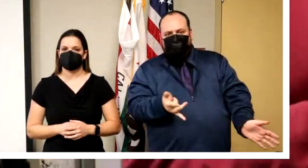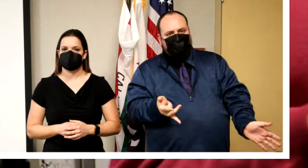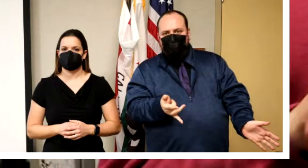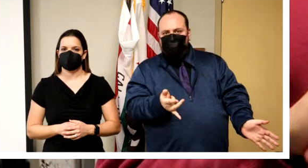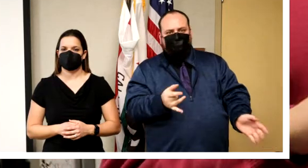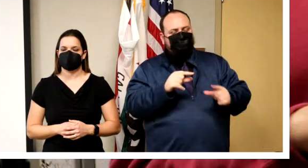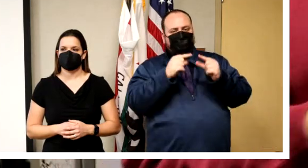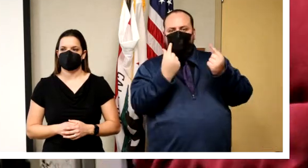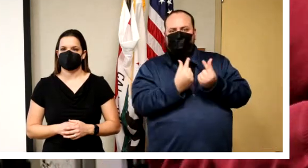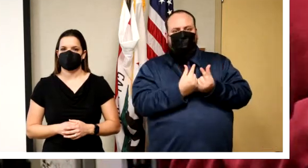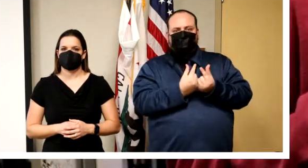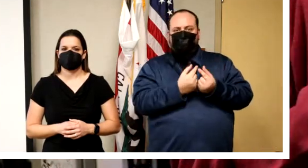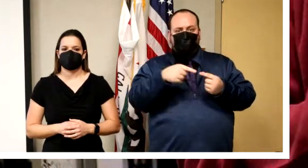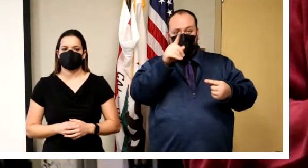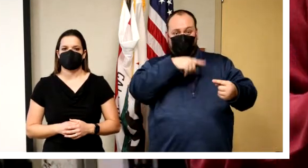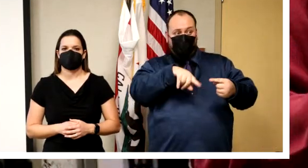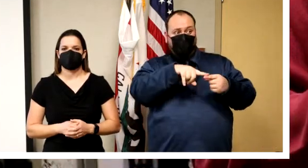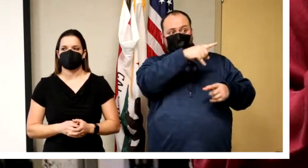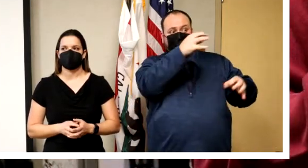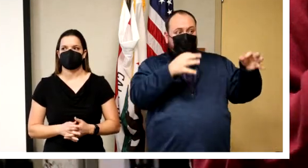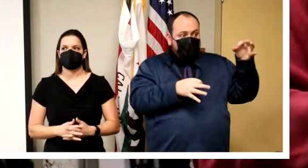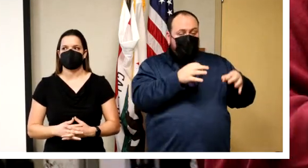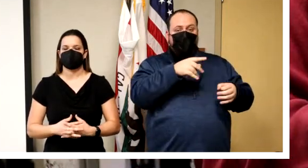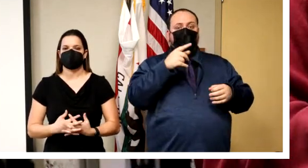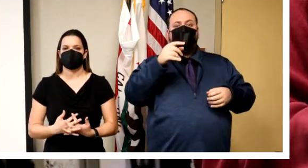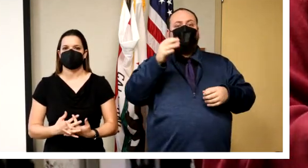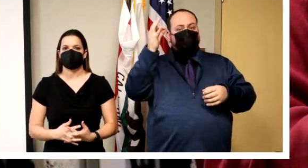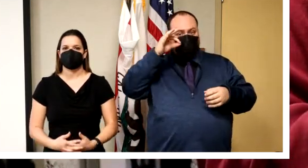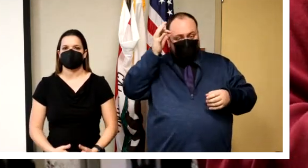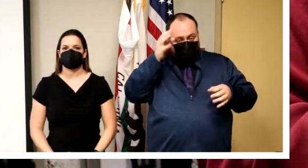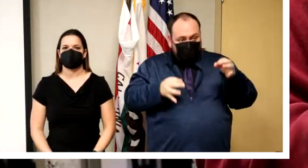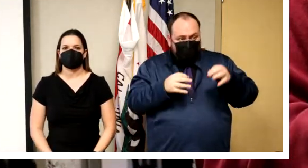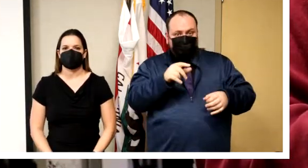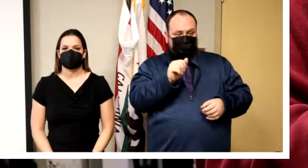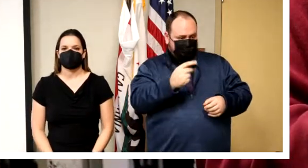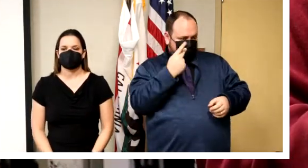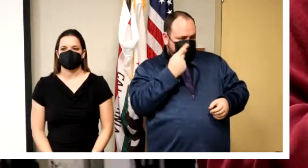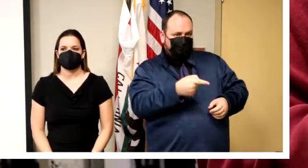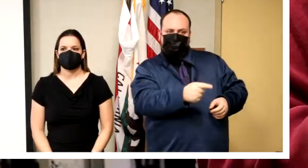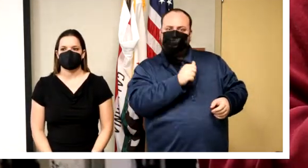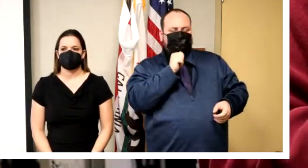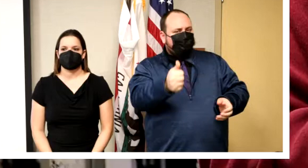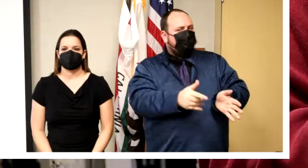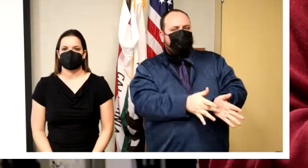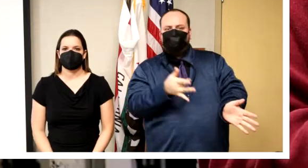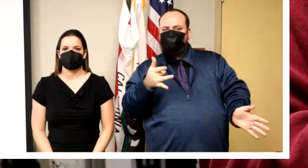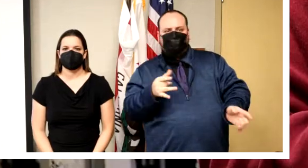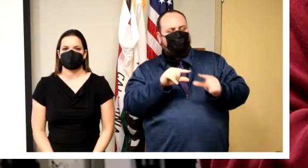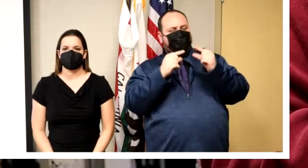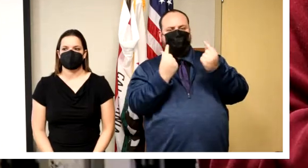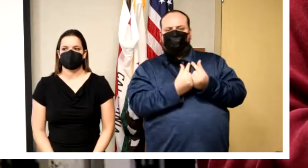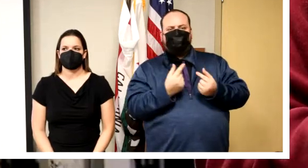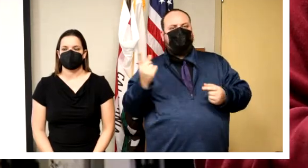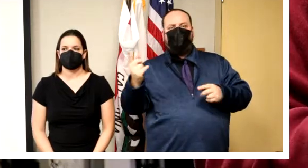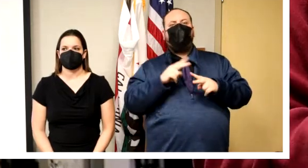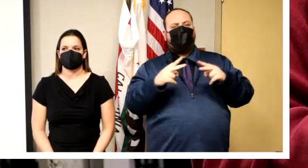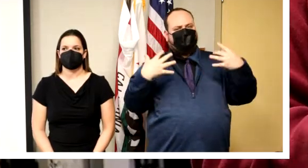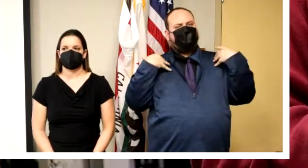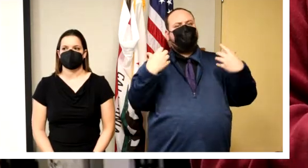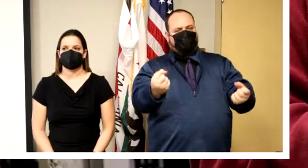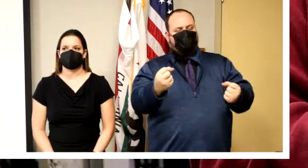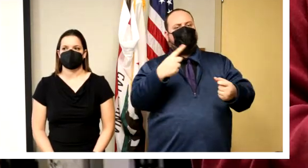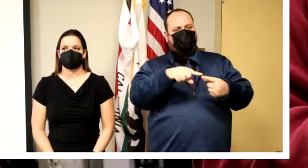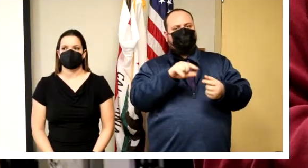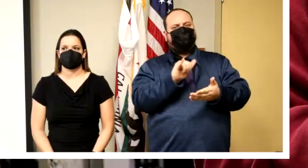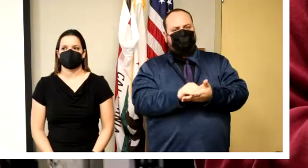federal, state, whatever, would recognize the Latino community as being a historically disadvantaged group. So I'm very confident in saying that. That's the